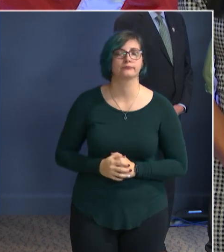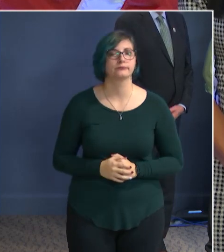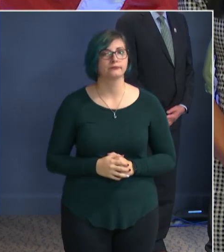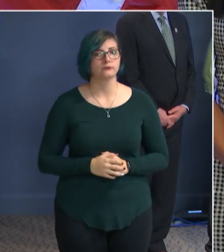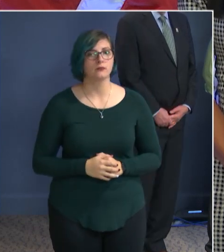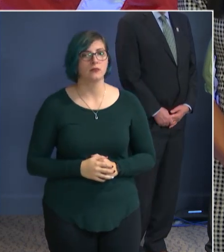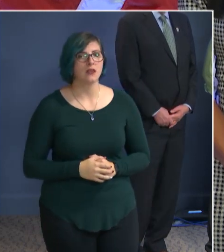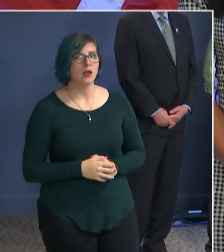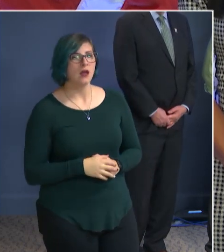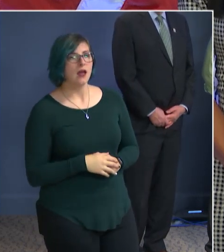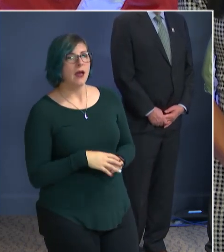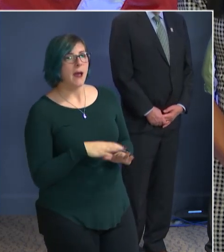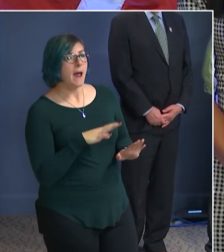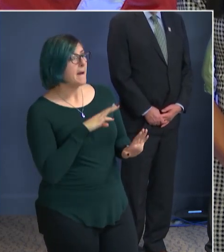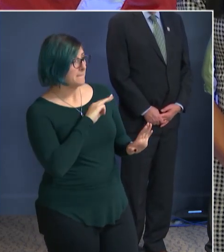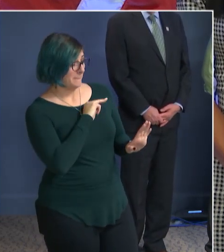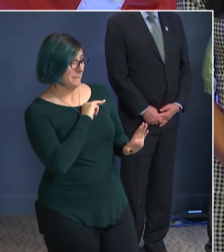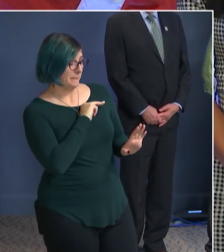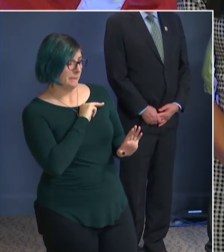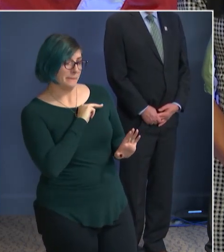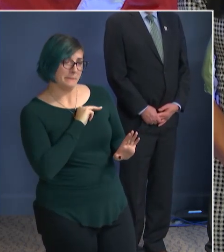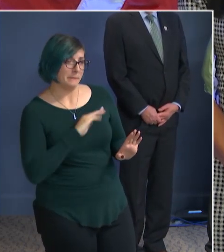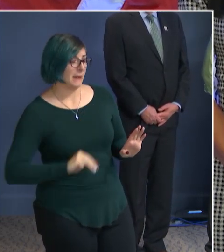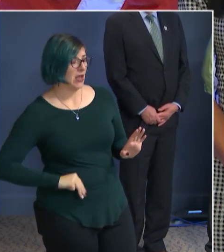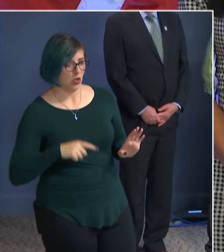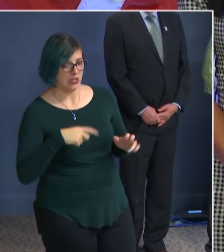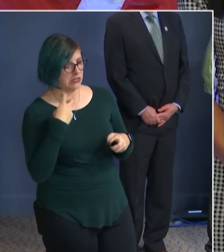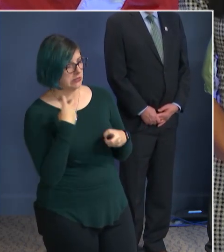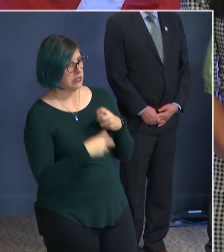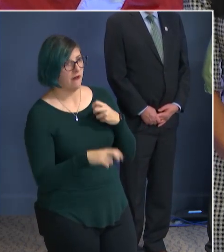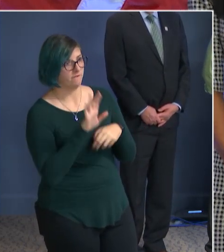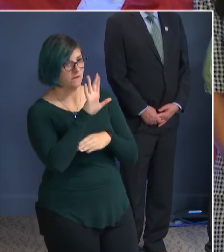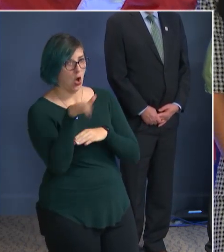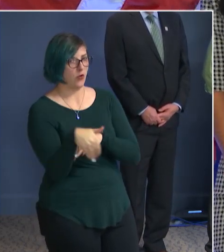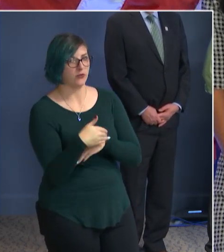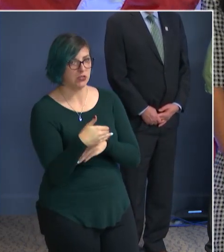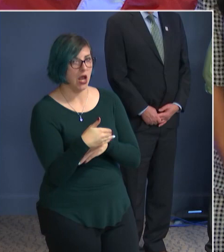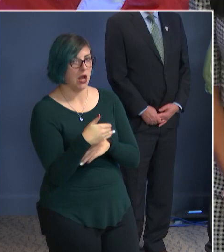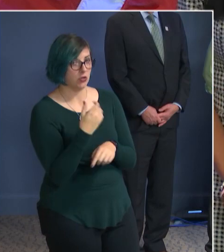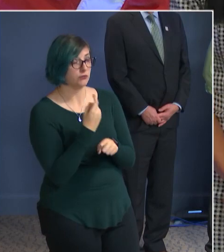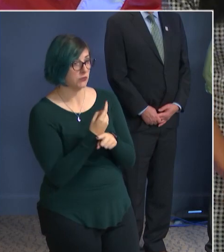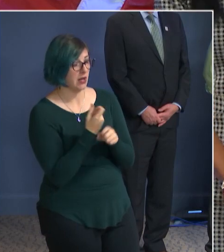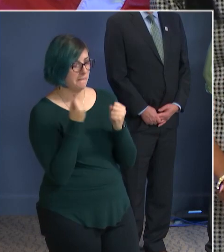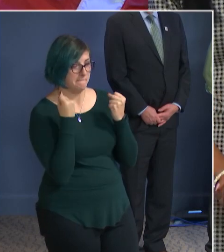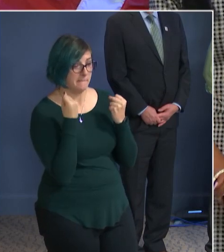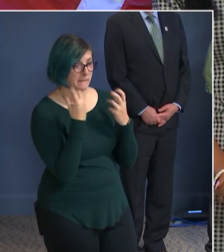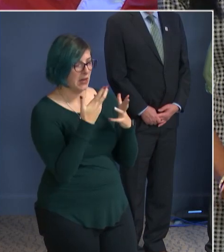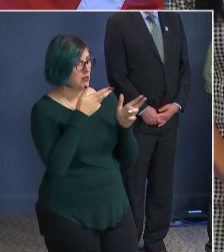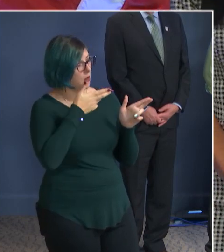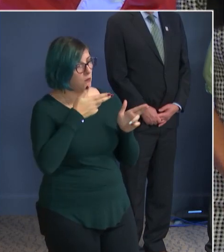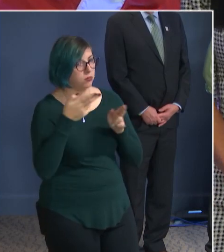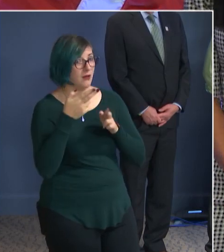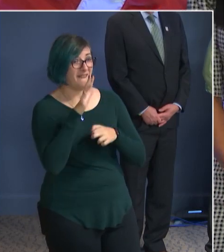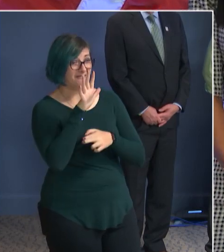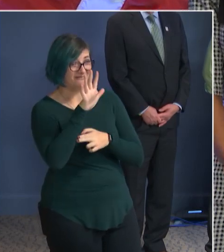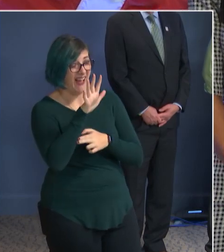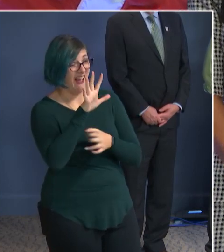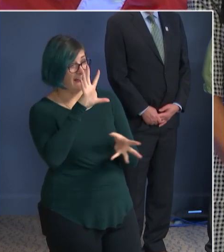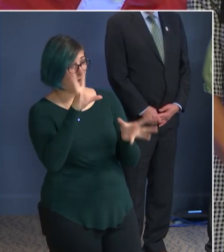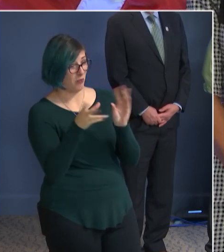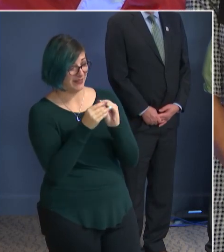Yes. Mayor, it's been a tough overnight period. We've had a number of shootings, 5 in